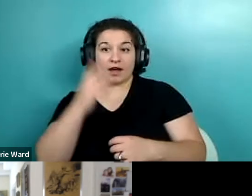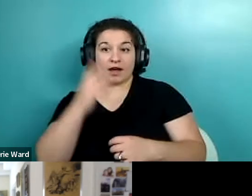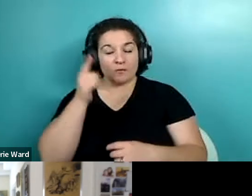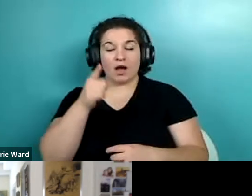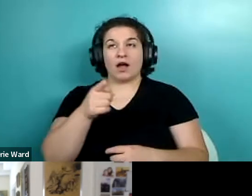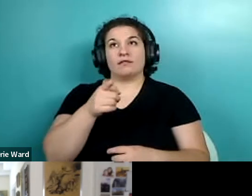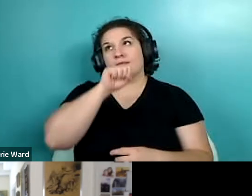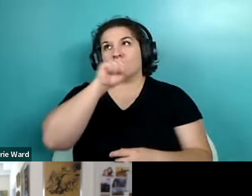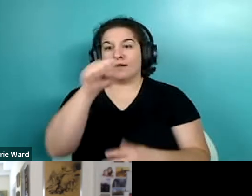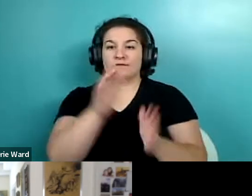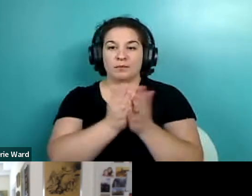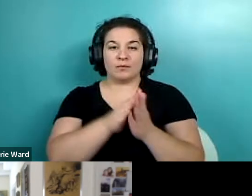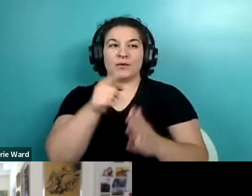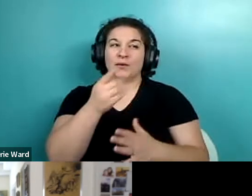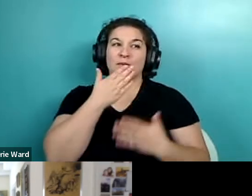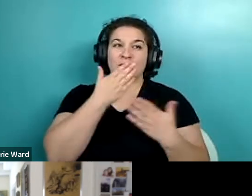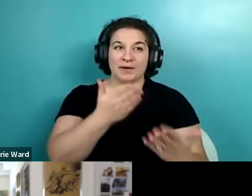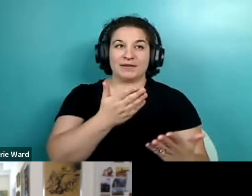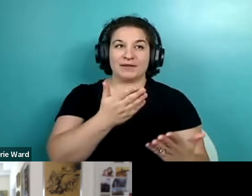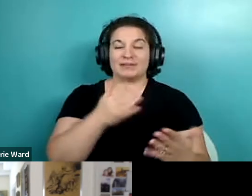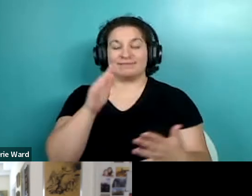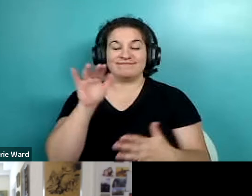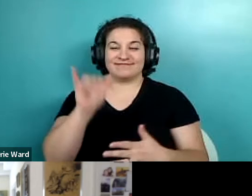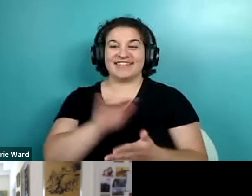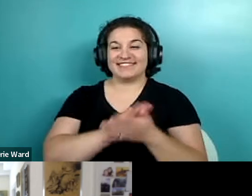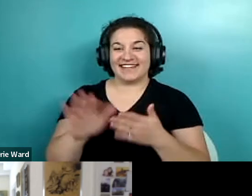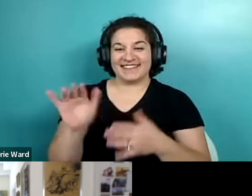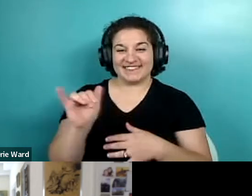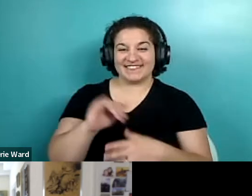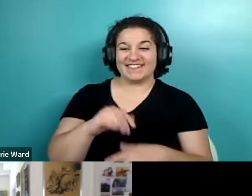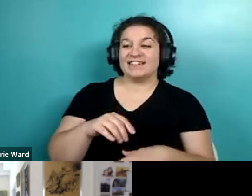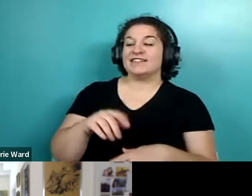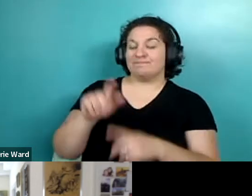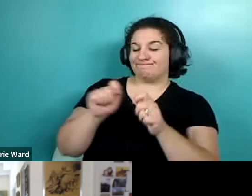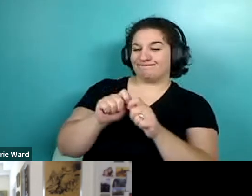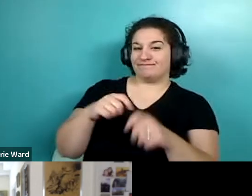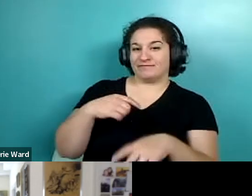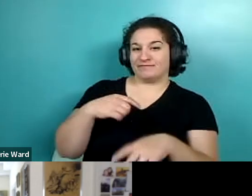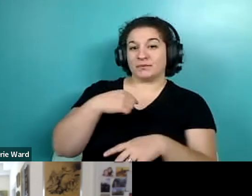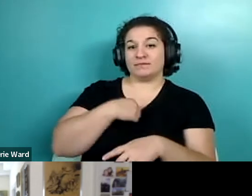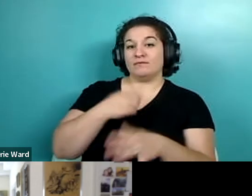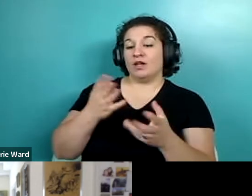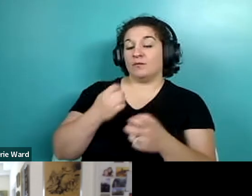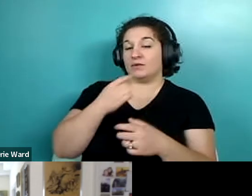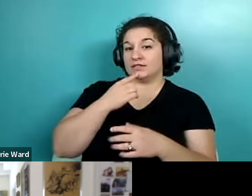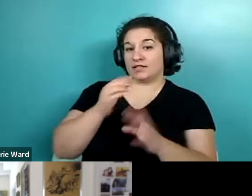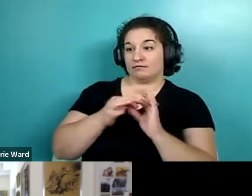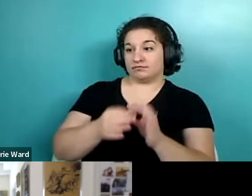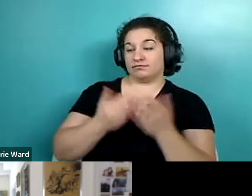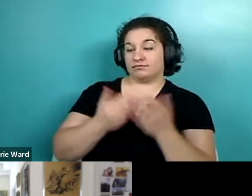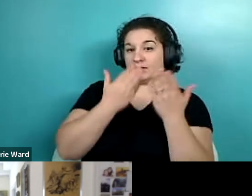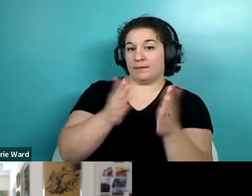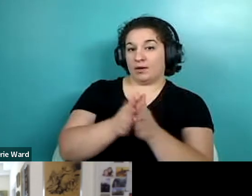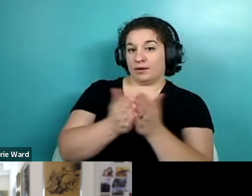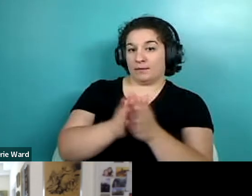Exactly. more. Even that is really nice. And I just want to say on the recommending of books, being on top of the books that are out